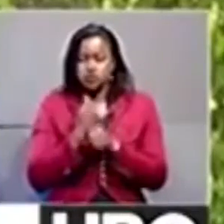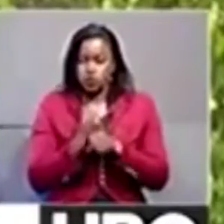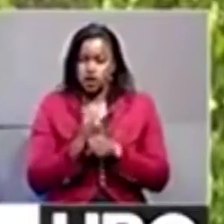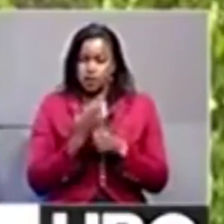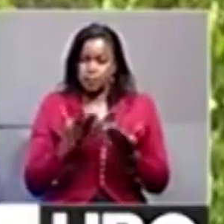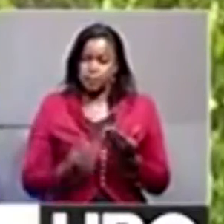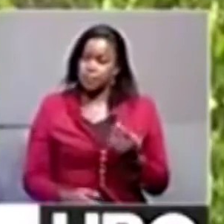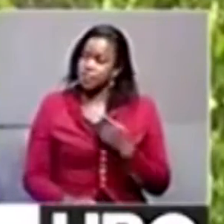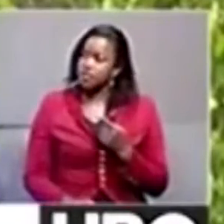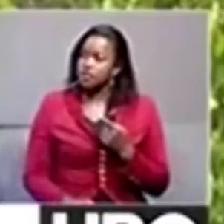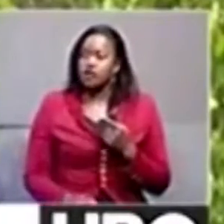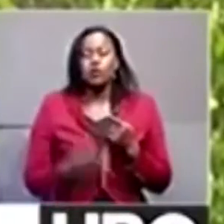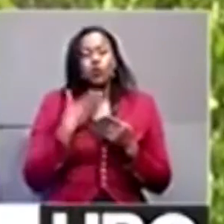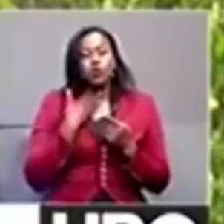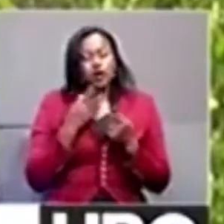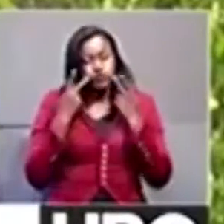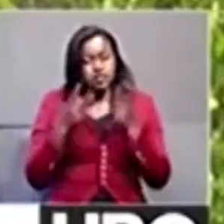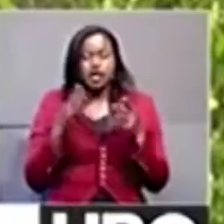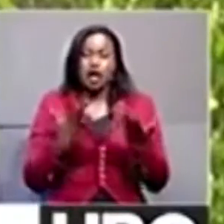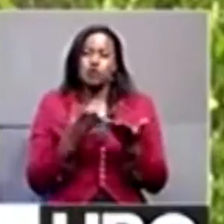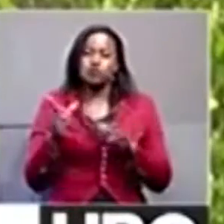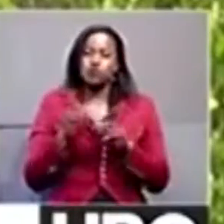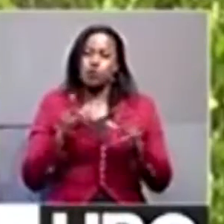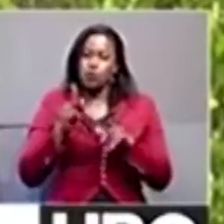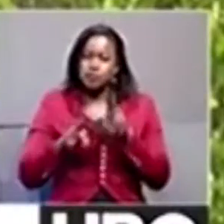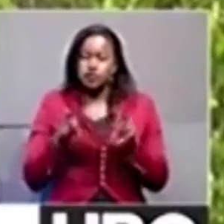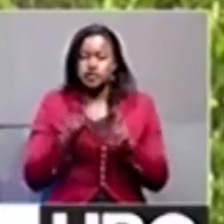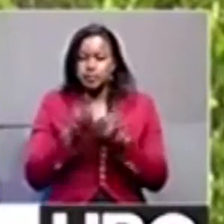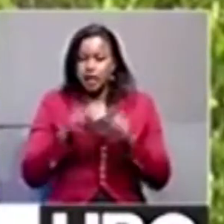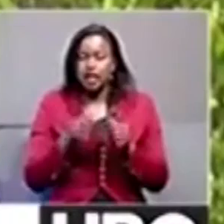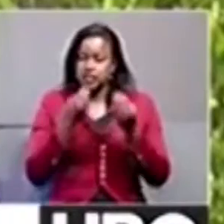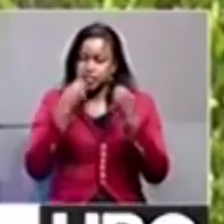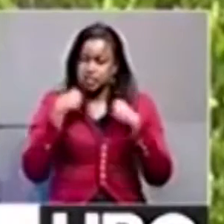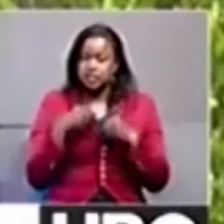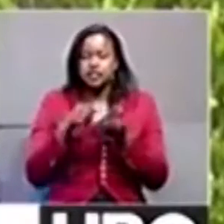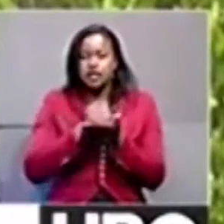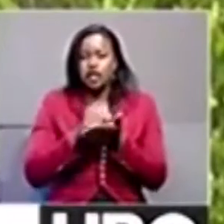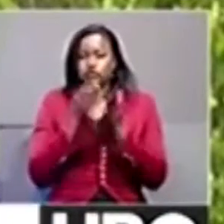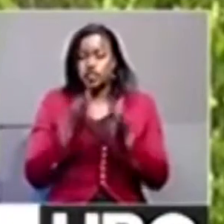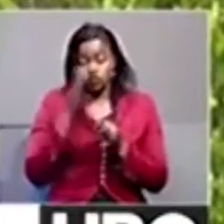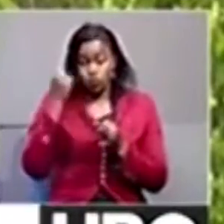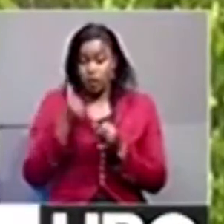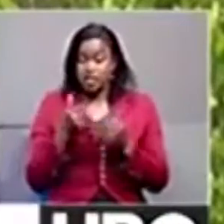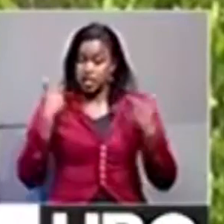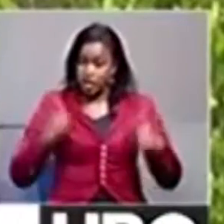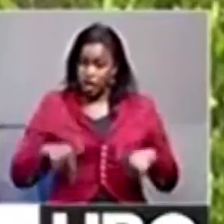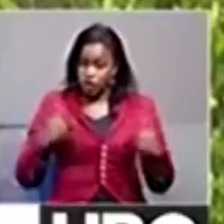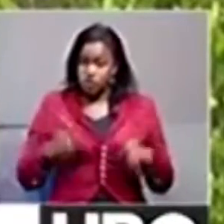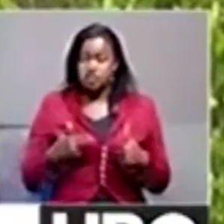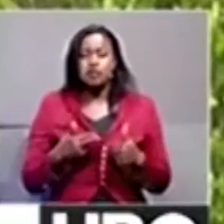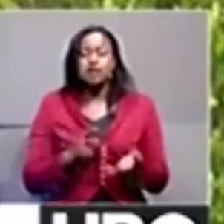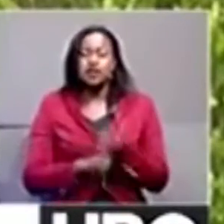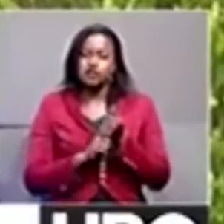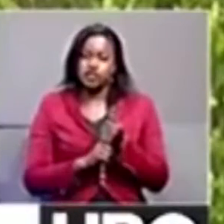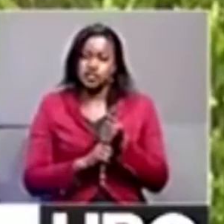the local people can also, the local population can consume organic products because of the health benefits of organic production, apart